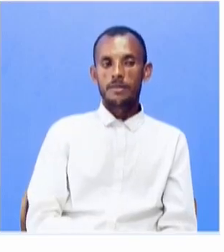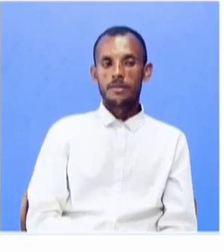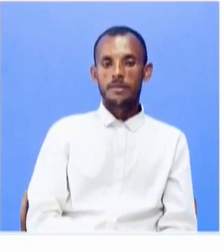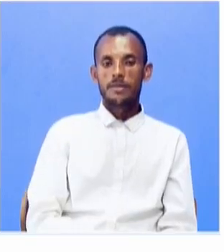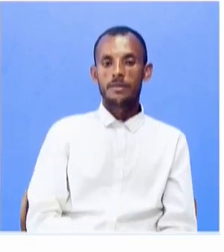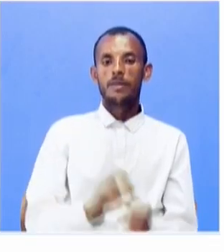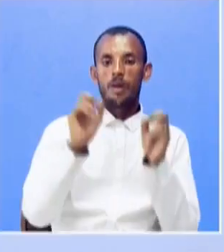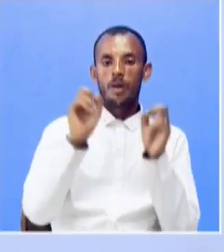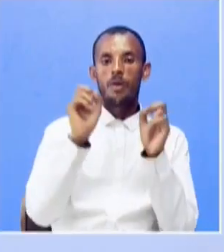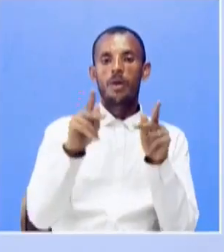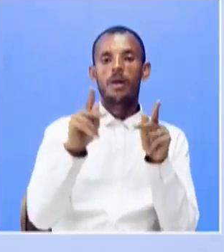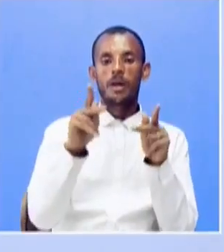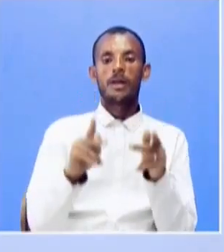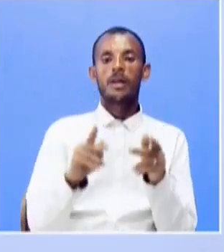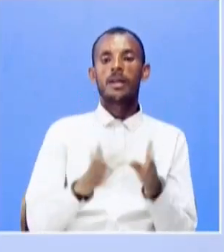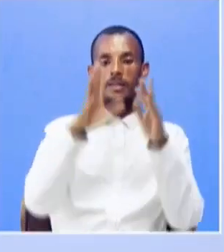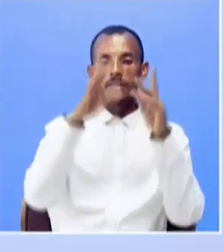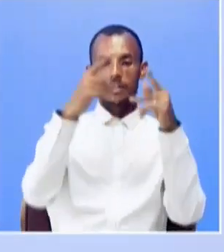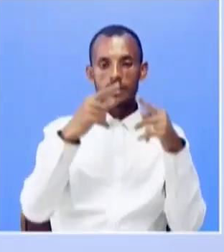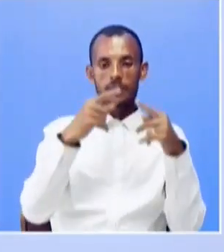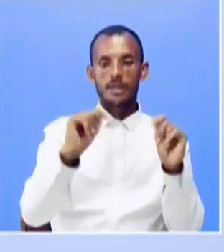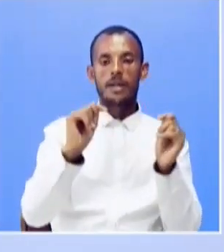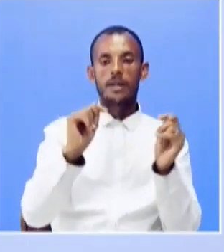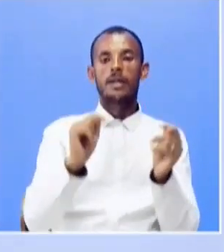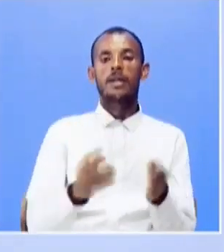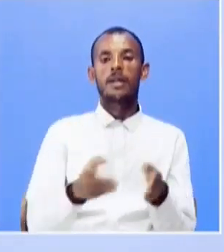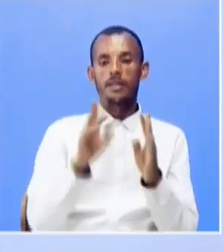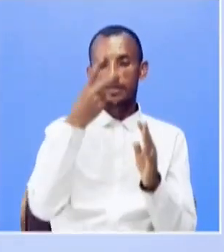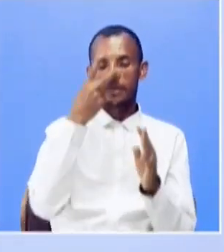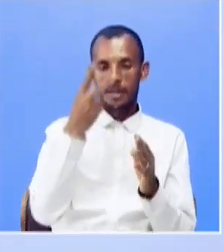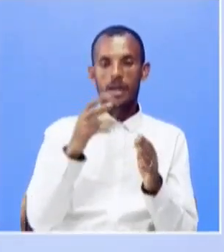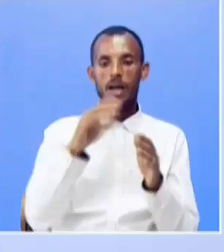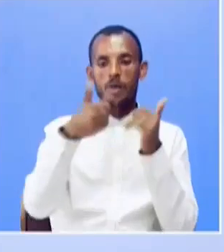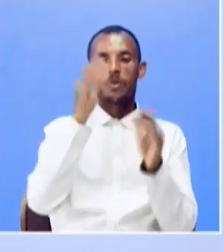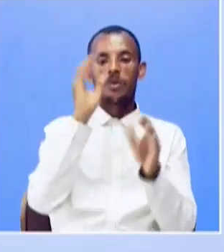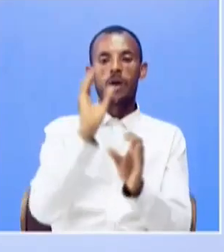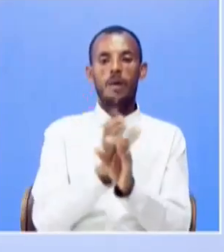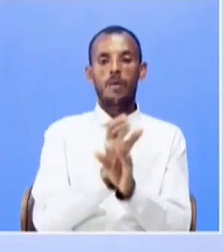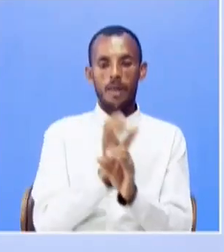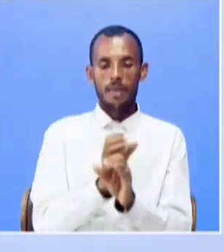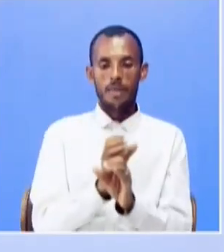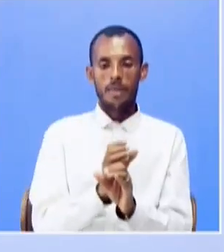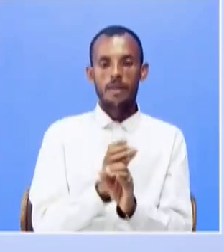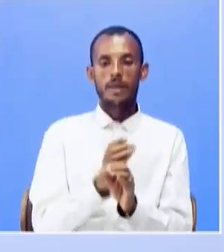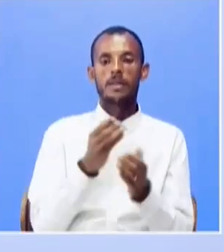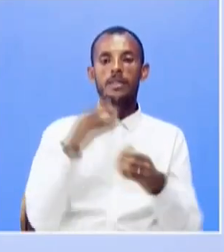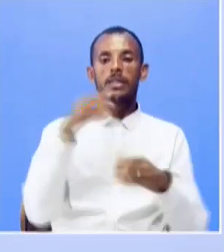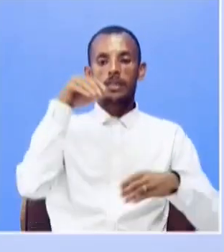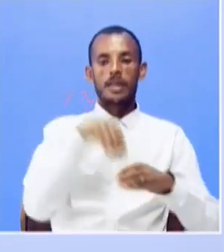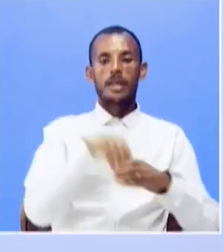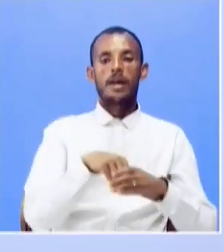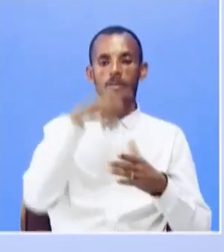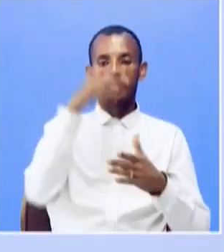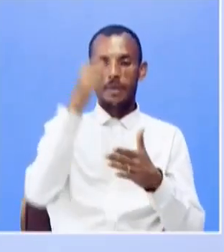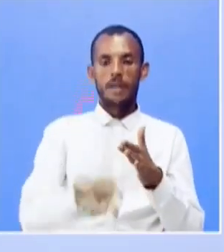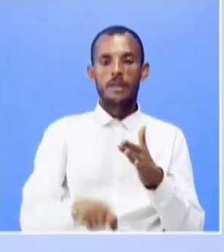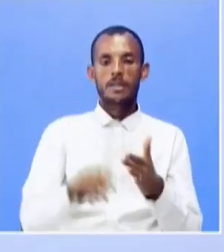Okay, let's see how to calculate the income tax on